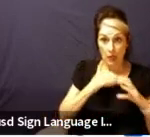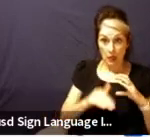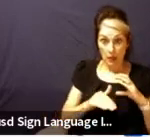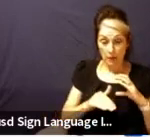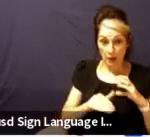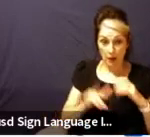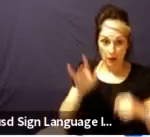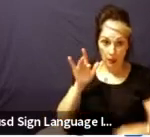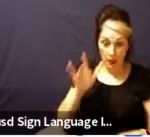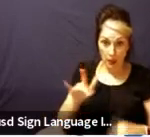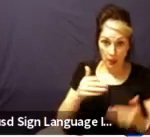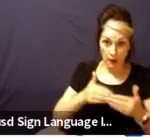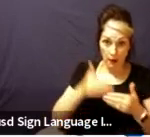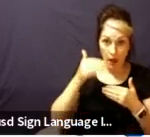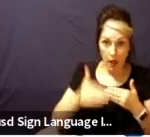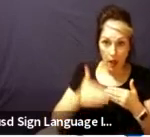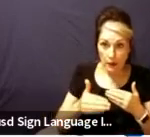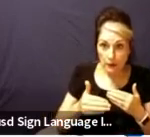click next.